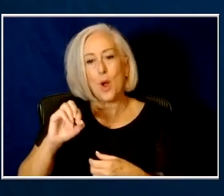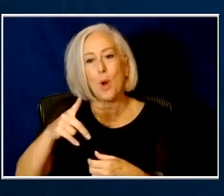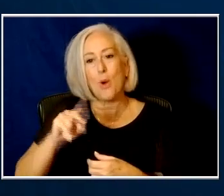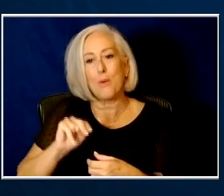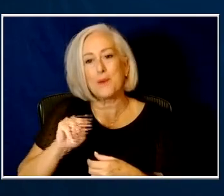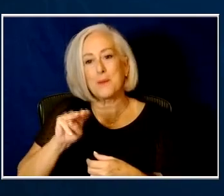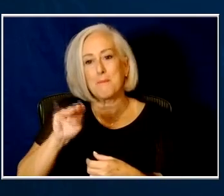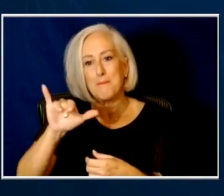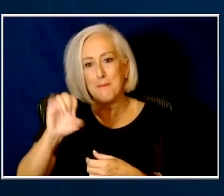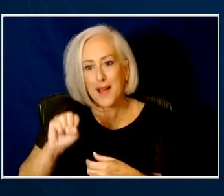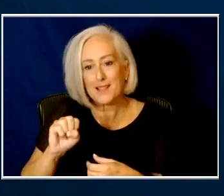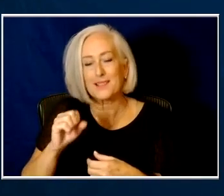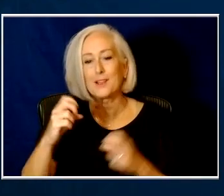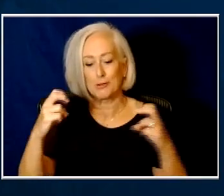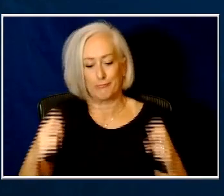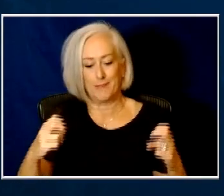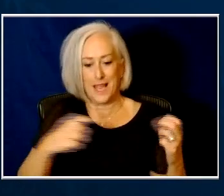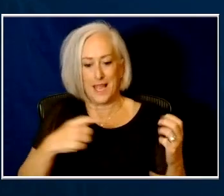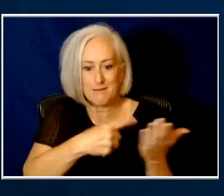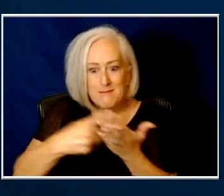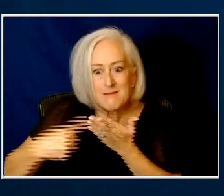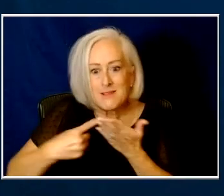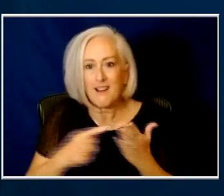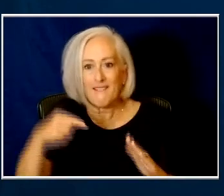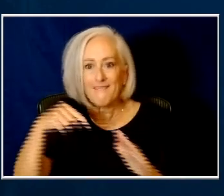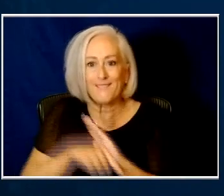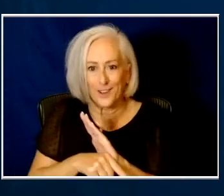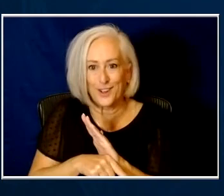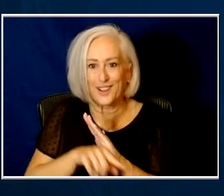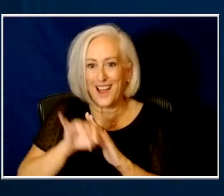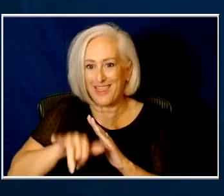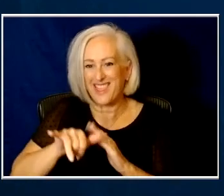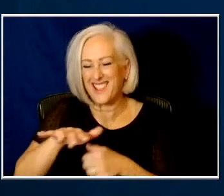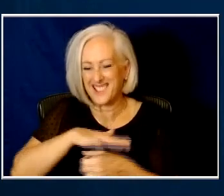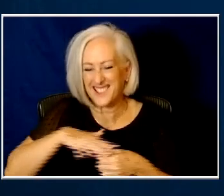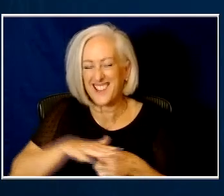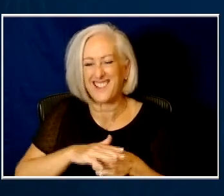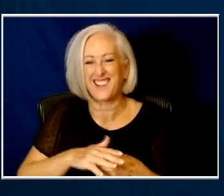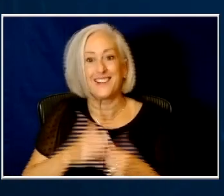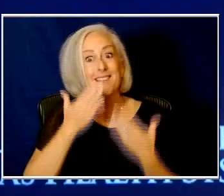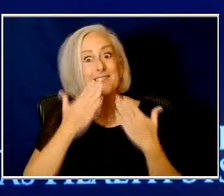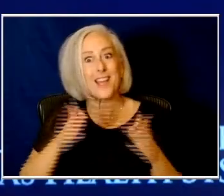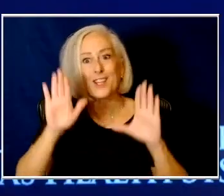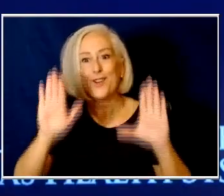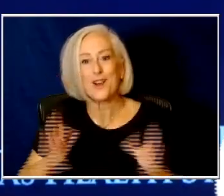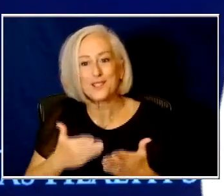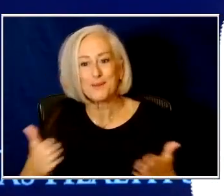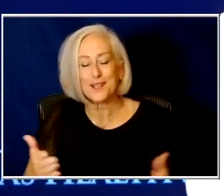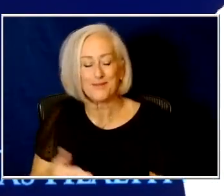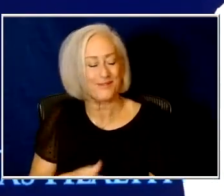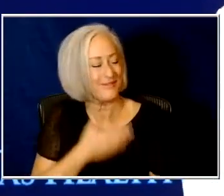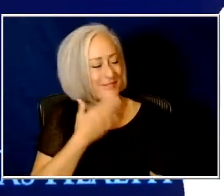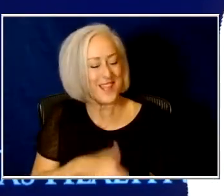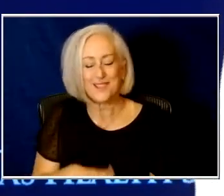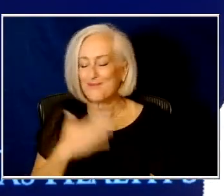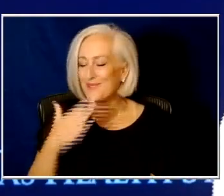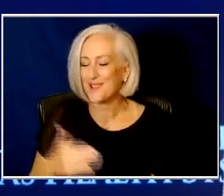everybody, hope you're hearing that. We're going to bring him on. I want to have a full discussion of this whole field. So awesome stuff. Thank you. All right. Thanks, Jeff. We'll see you soon,